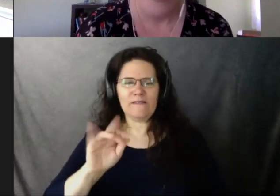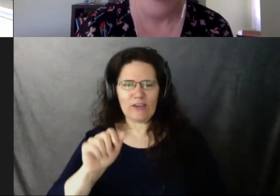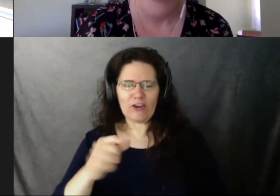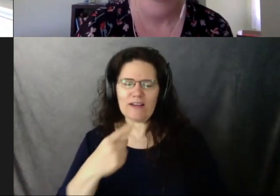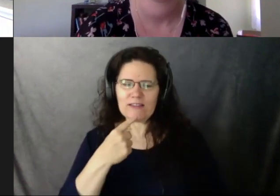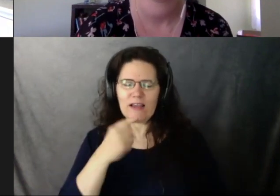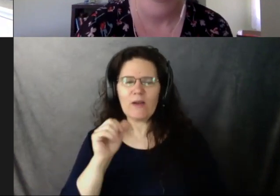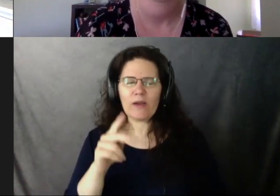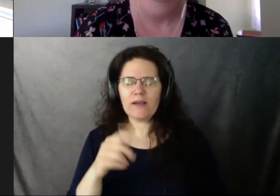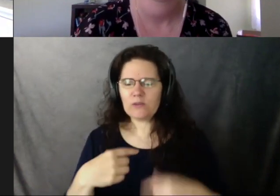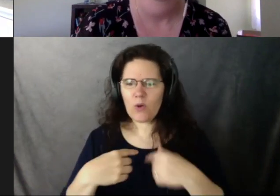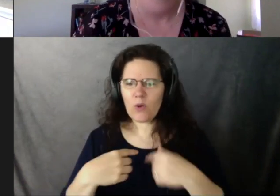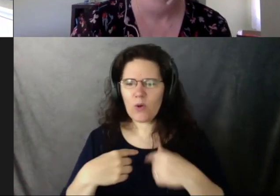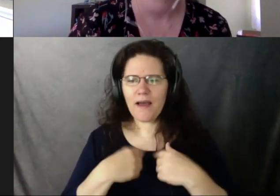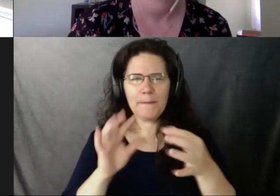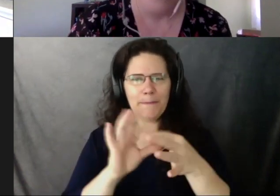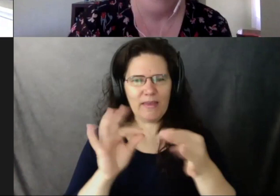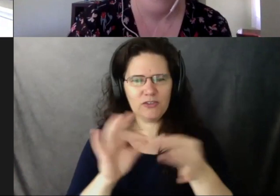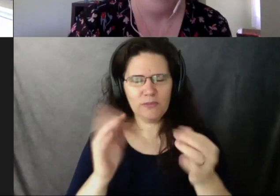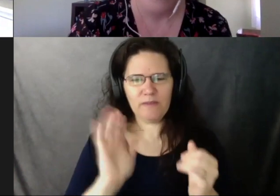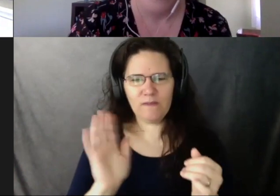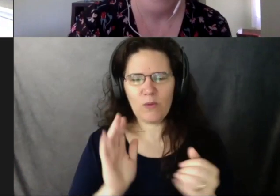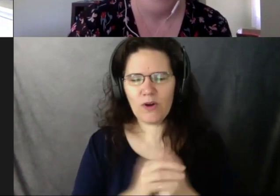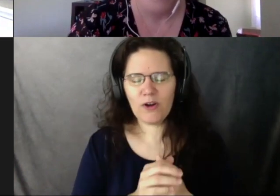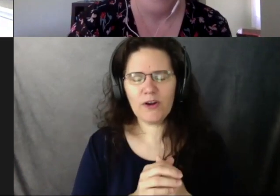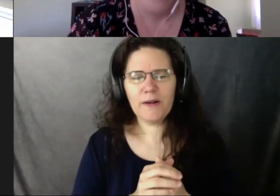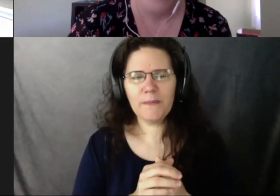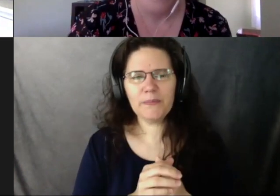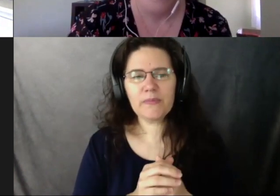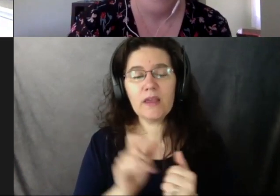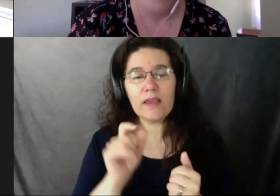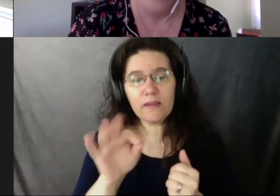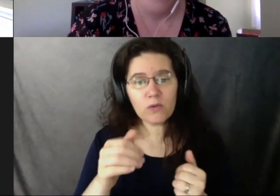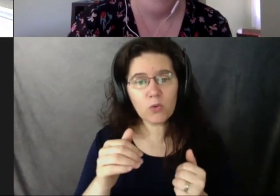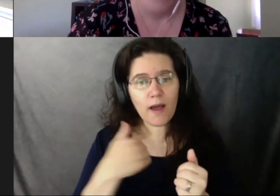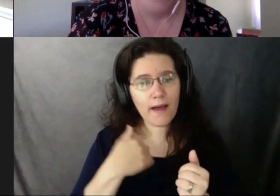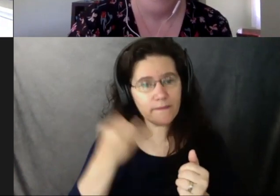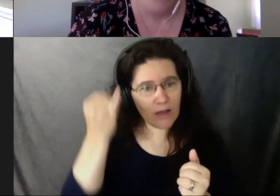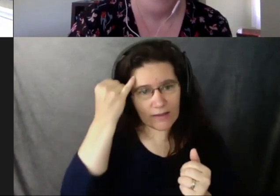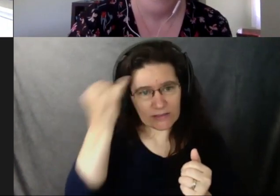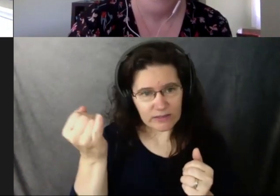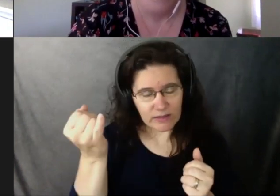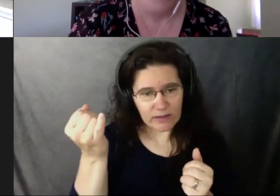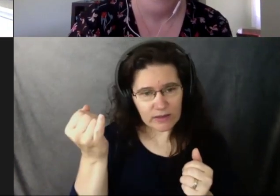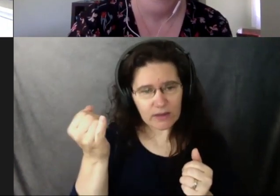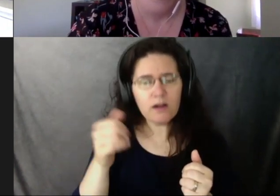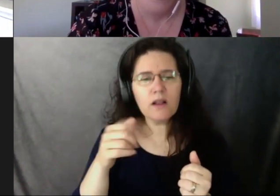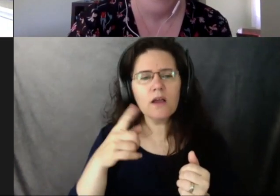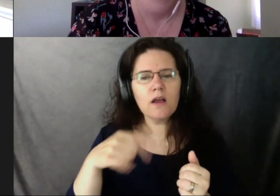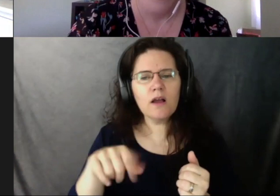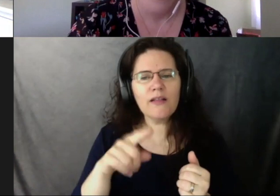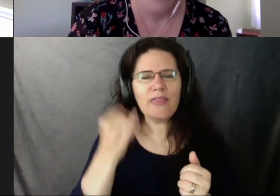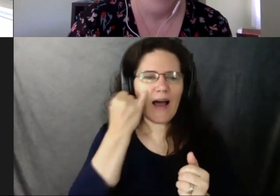As I mentioned earlier, that if you got an idea to work, that idea always can be a